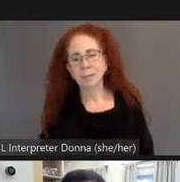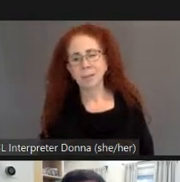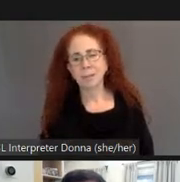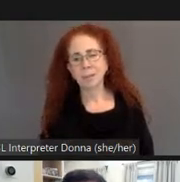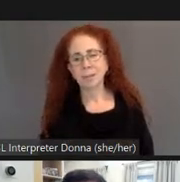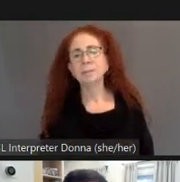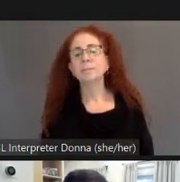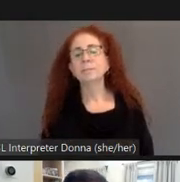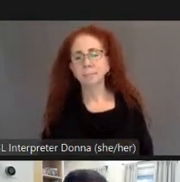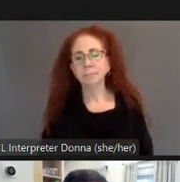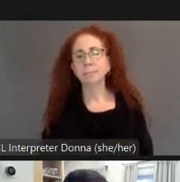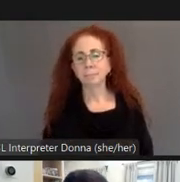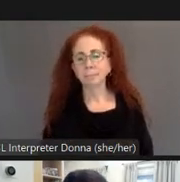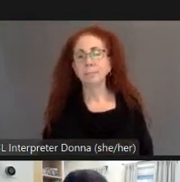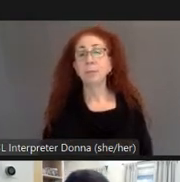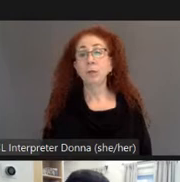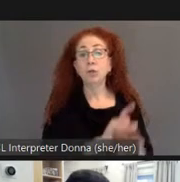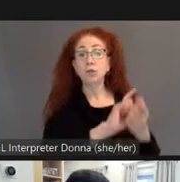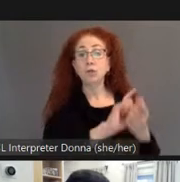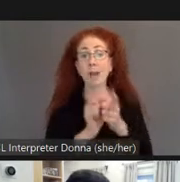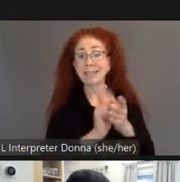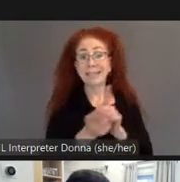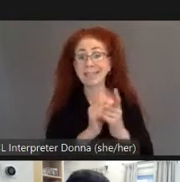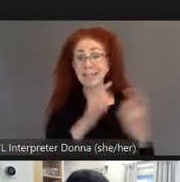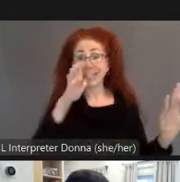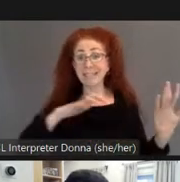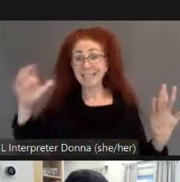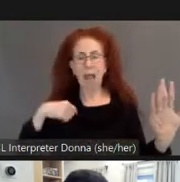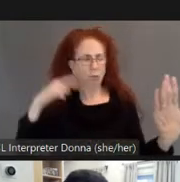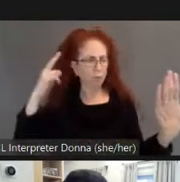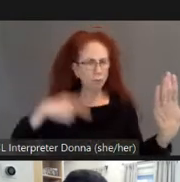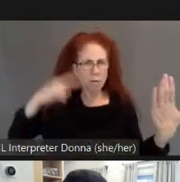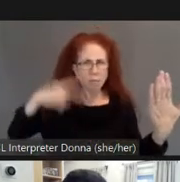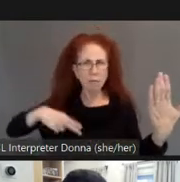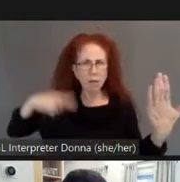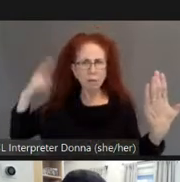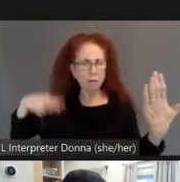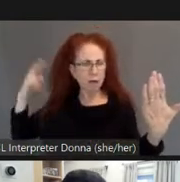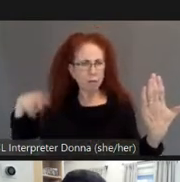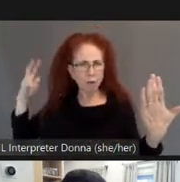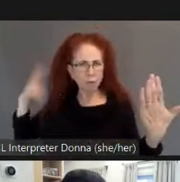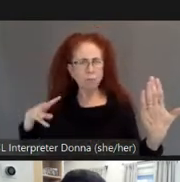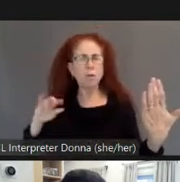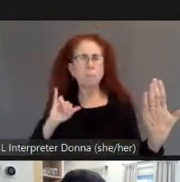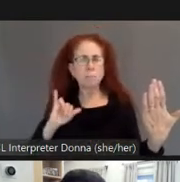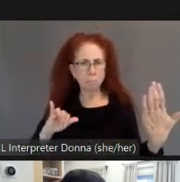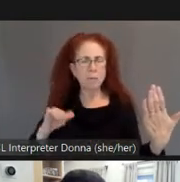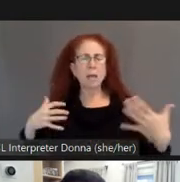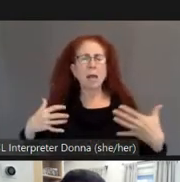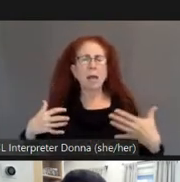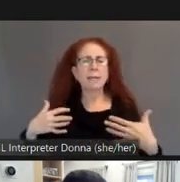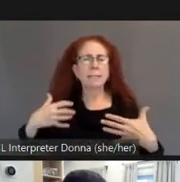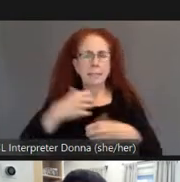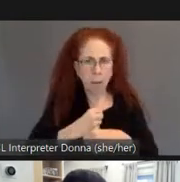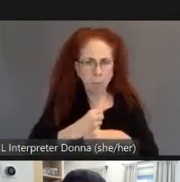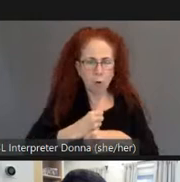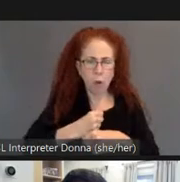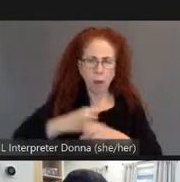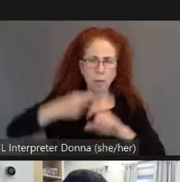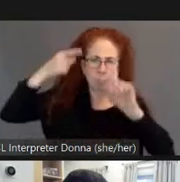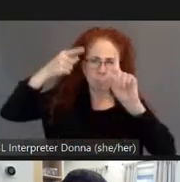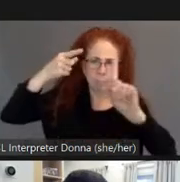I read through all of the translations and kind of summarized them, distilling them to what